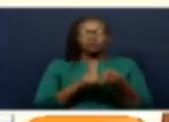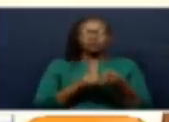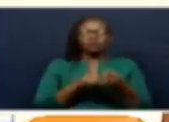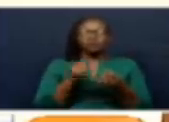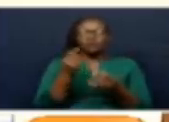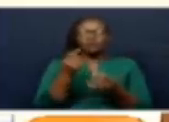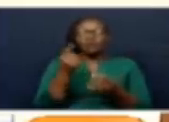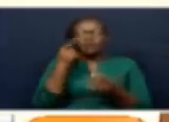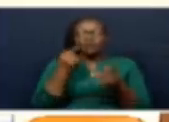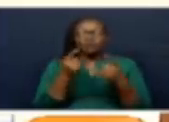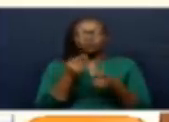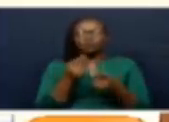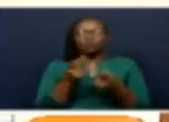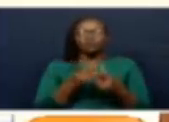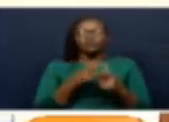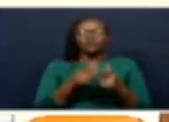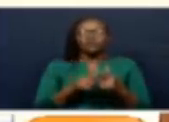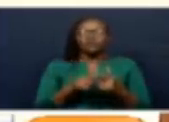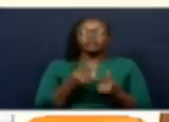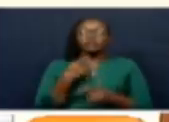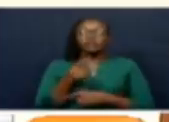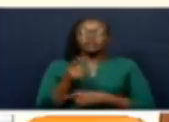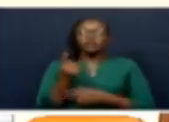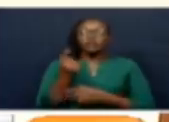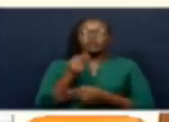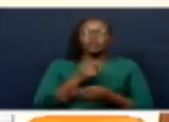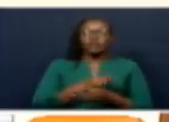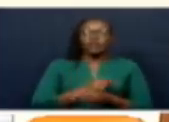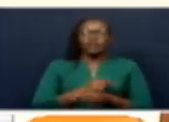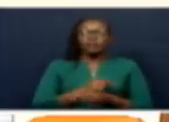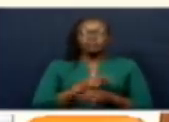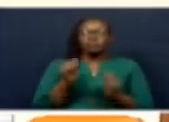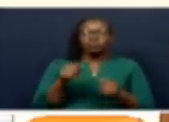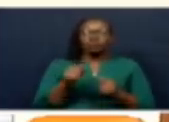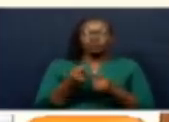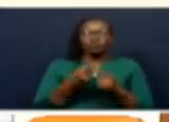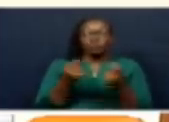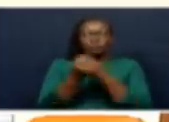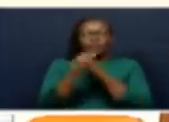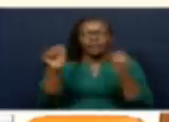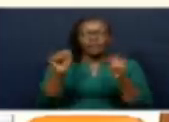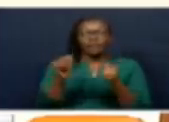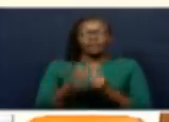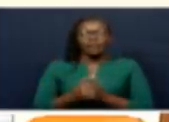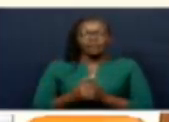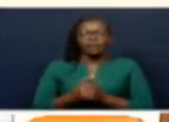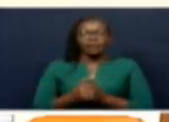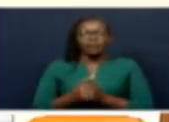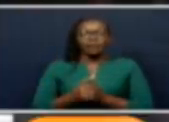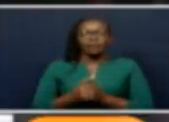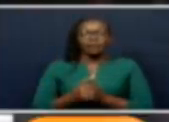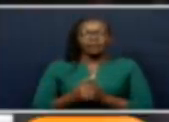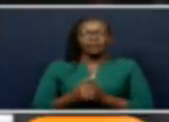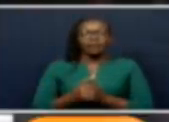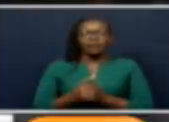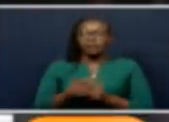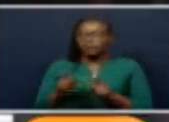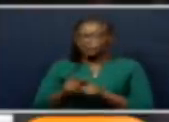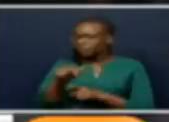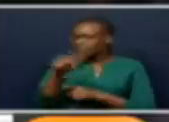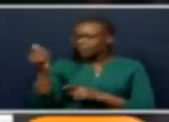people knew JM one day will be the president of the Republic of Kenya. But others had other plans.